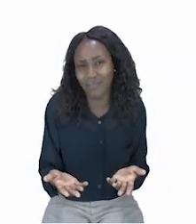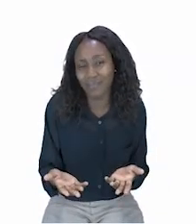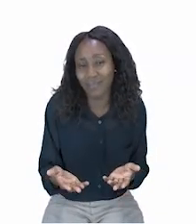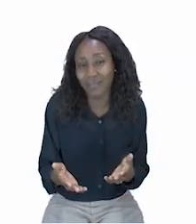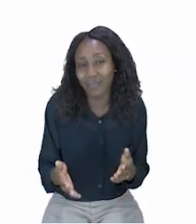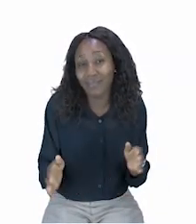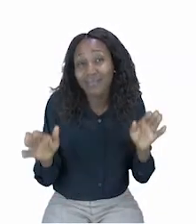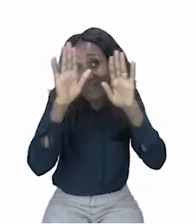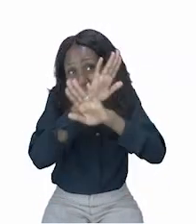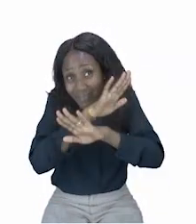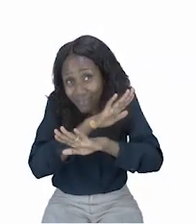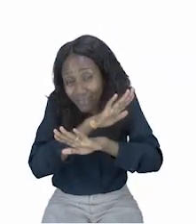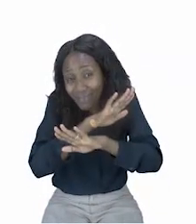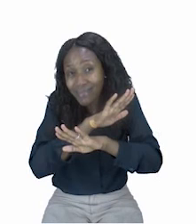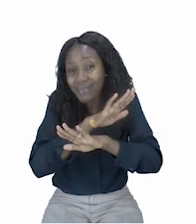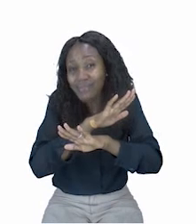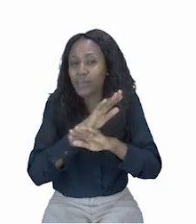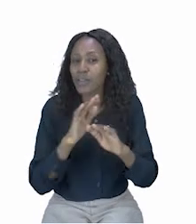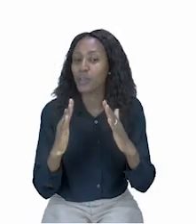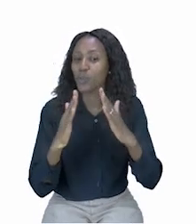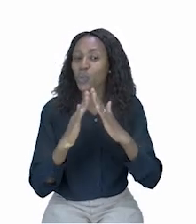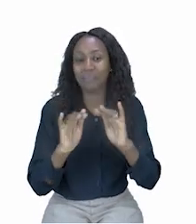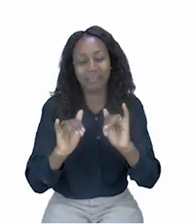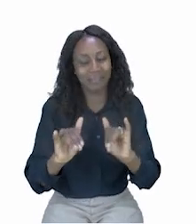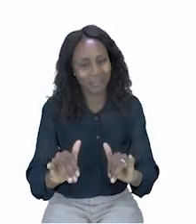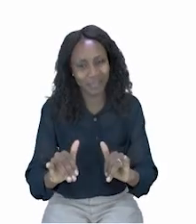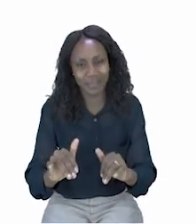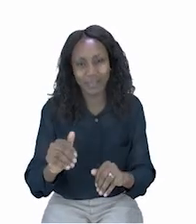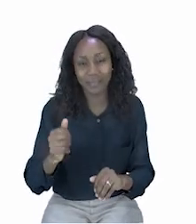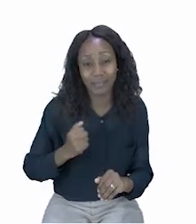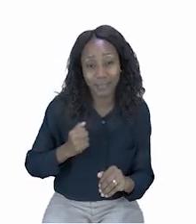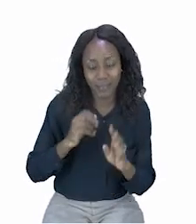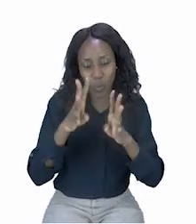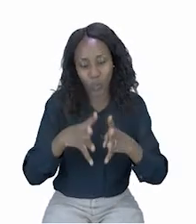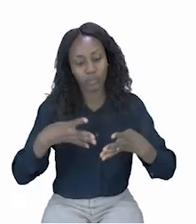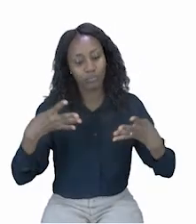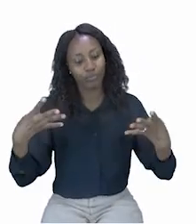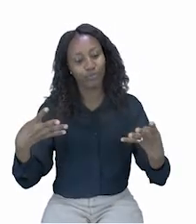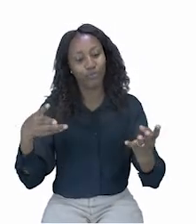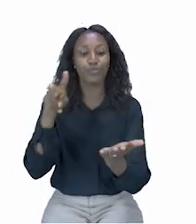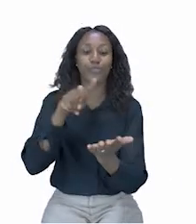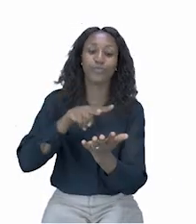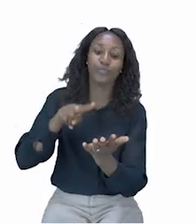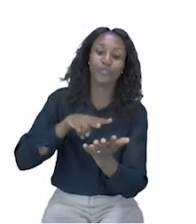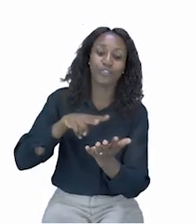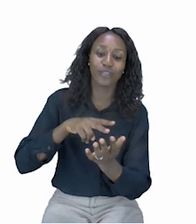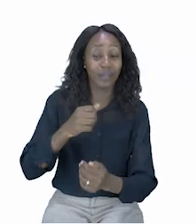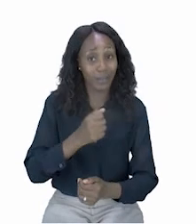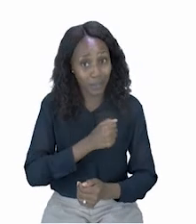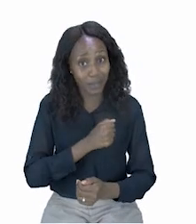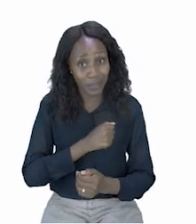evening, we stay at home. Father reads the newspaper, mother helps us with